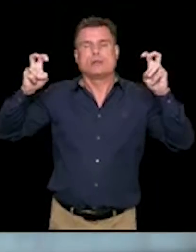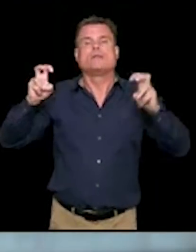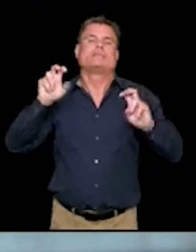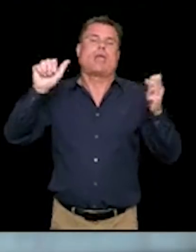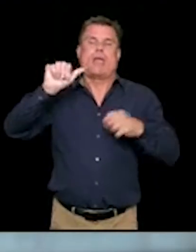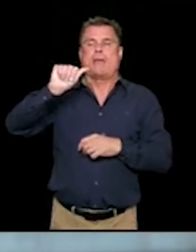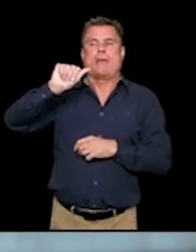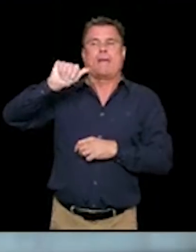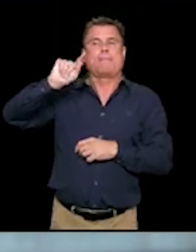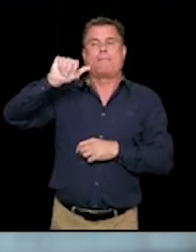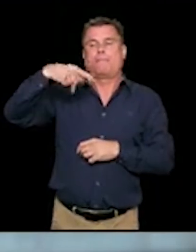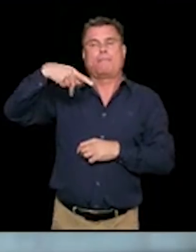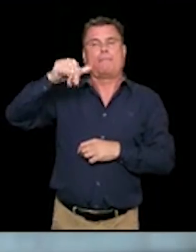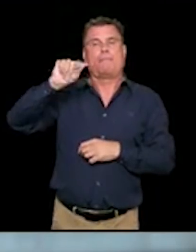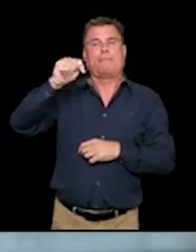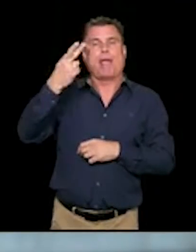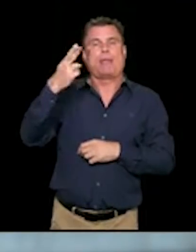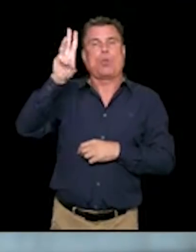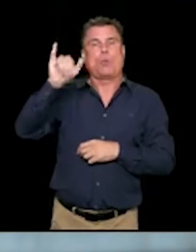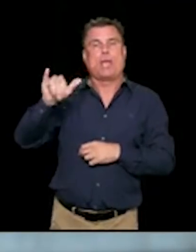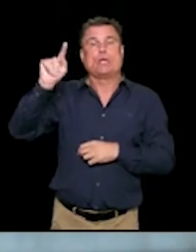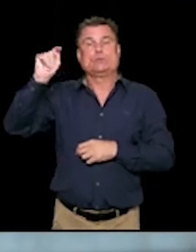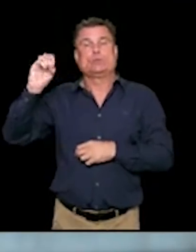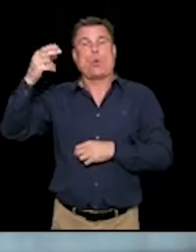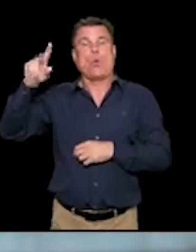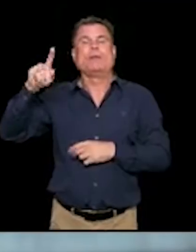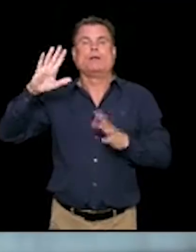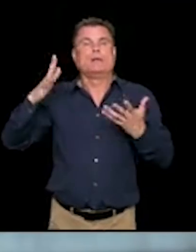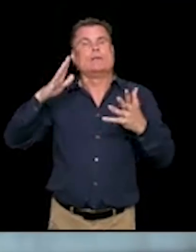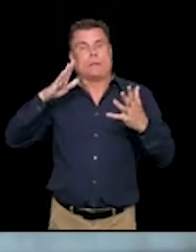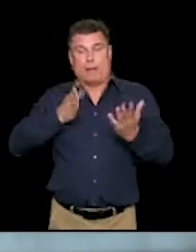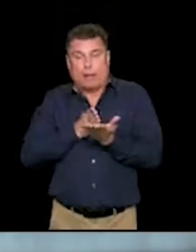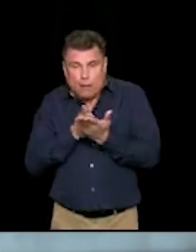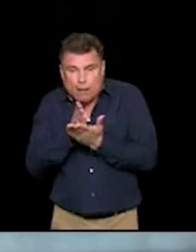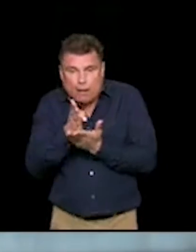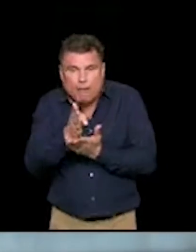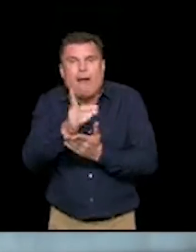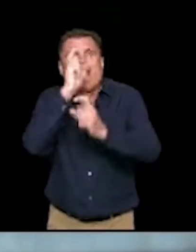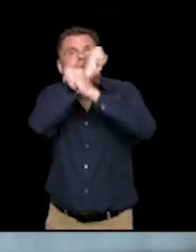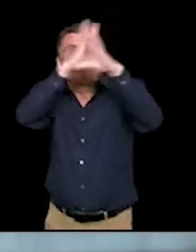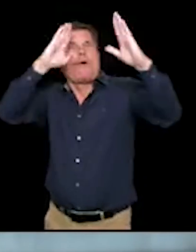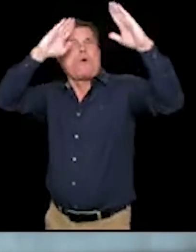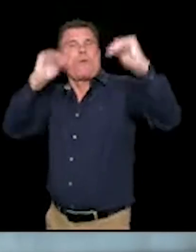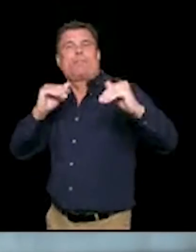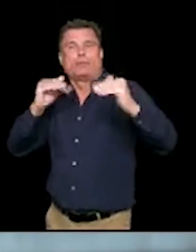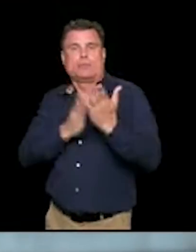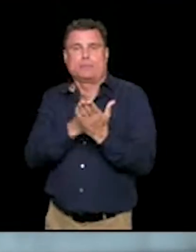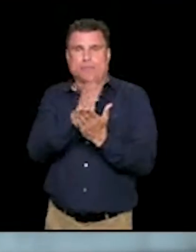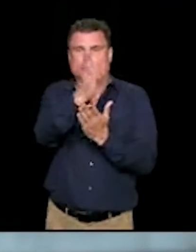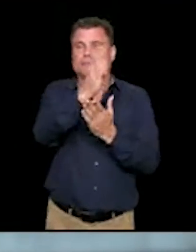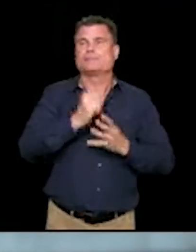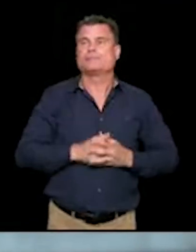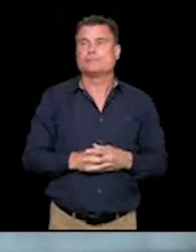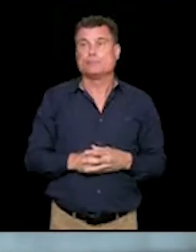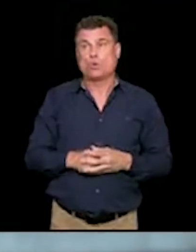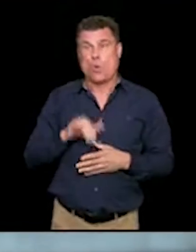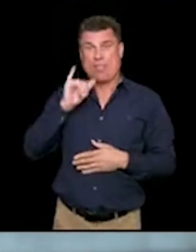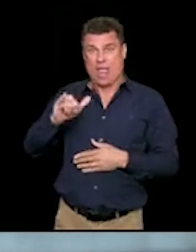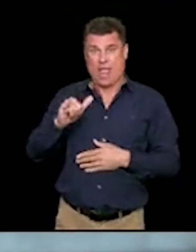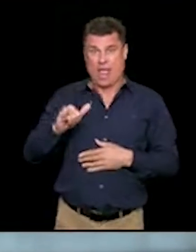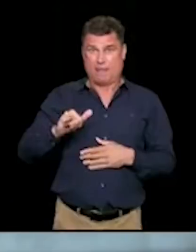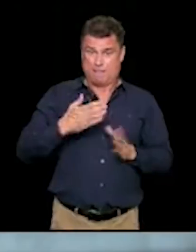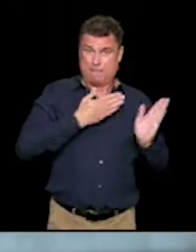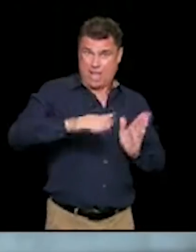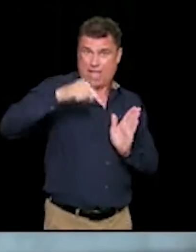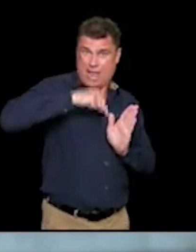And our primary focus is on going upstream. Our primary focus is on prevention. It's on improving mental health